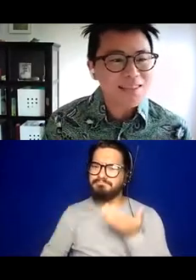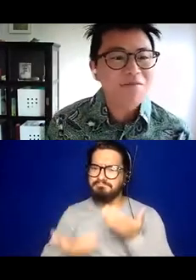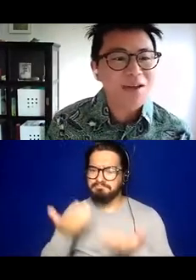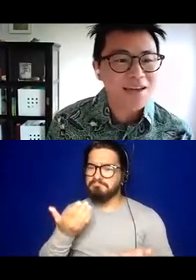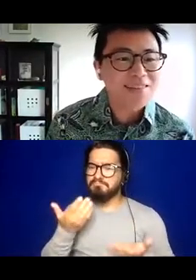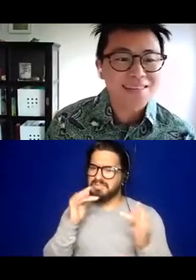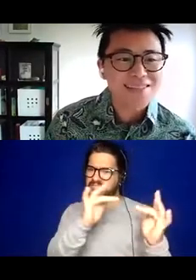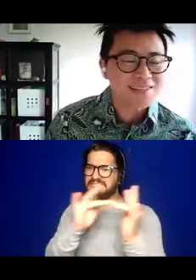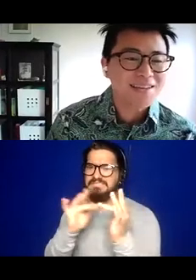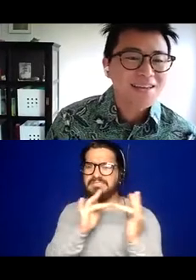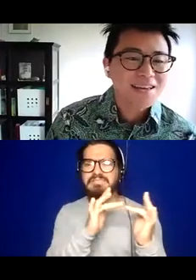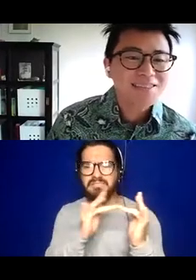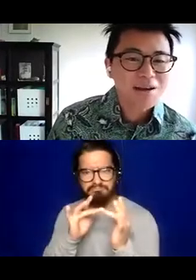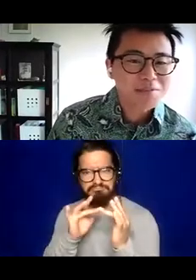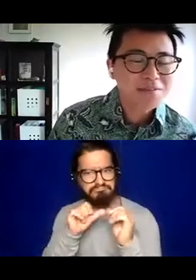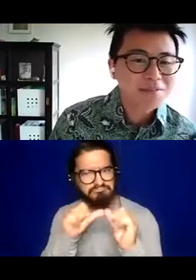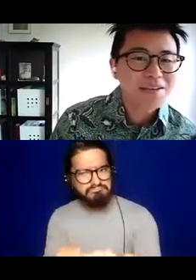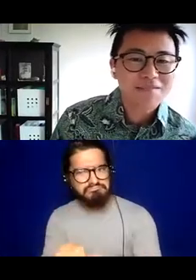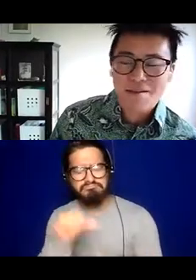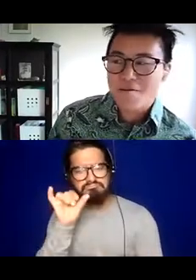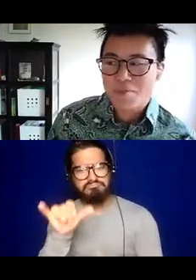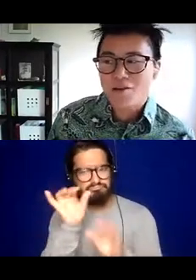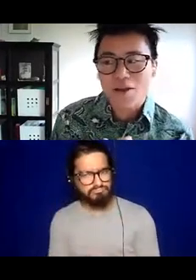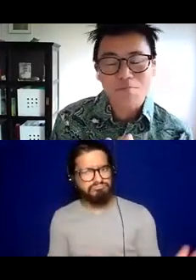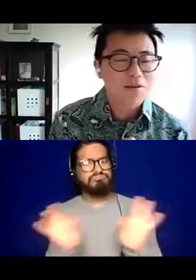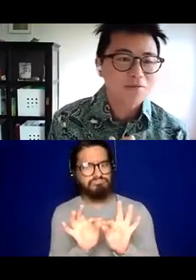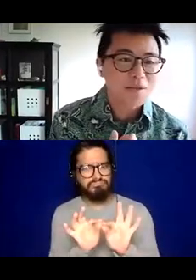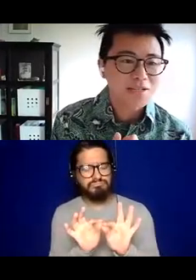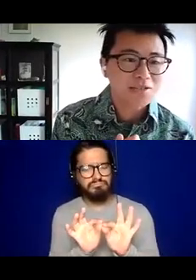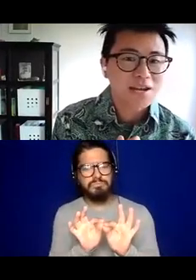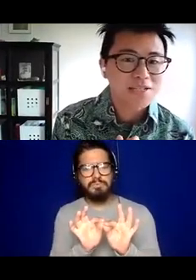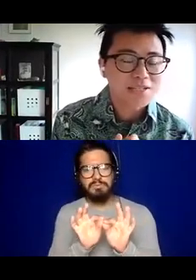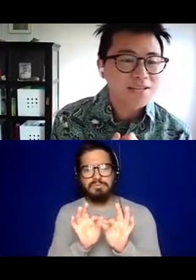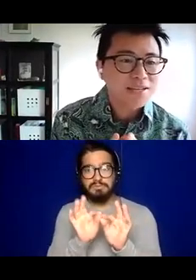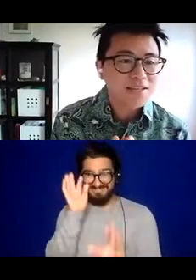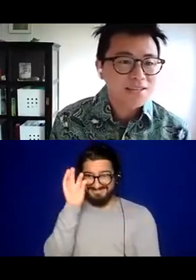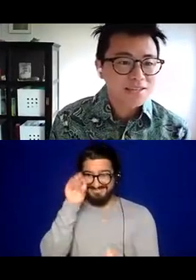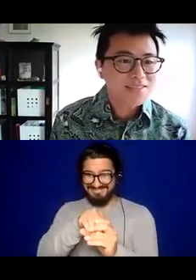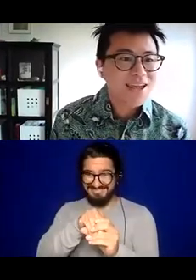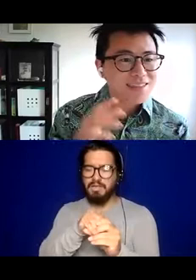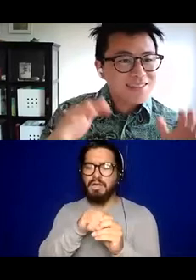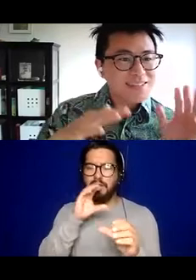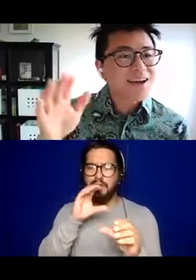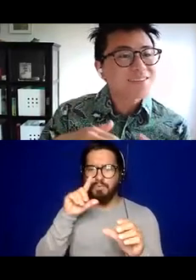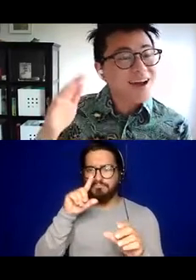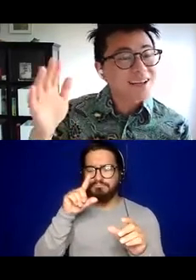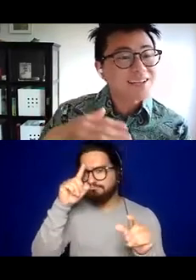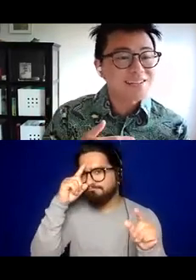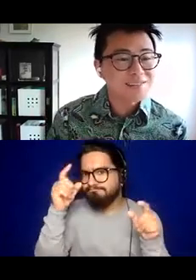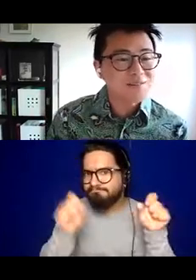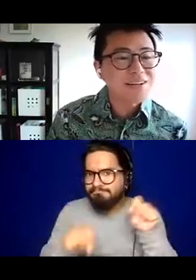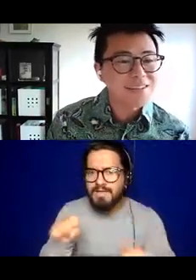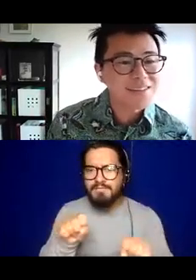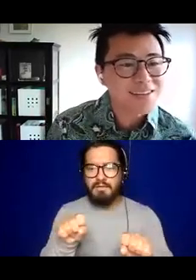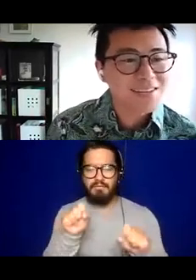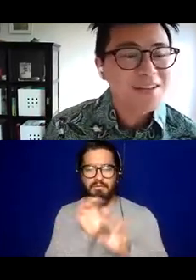in touch that way. I think that's absolutely a great part of communication strategy, is like teasing out the high touch and the